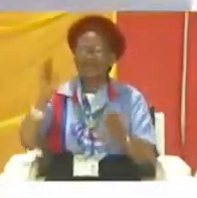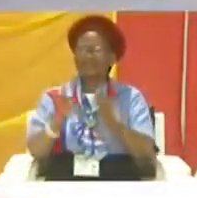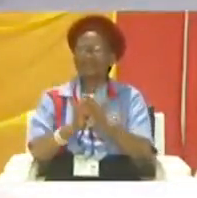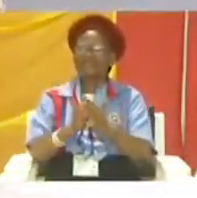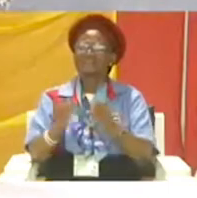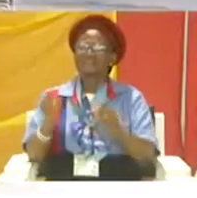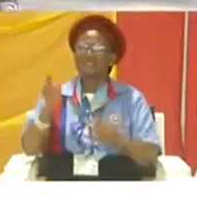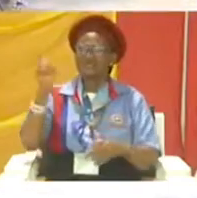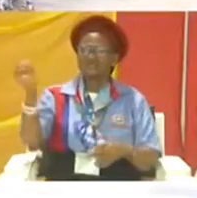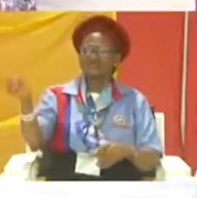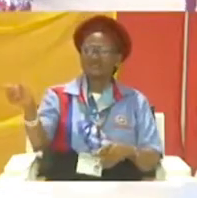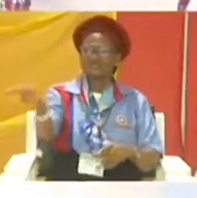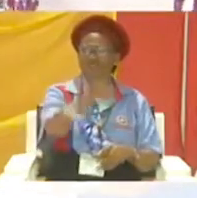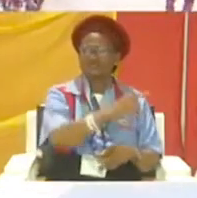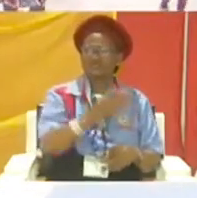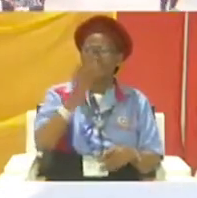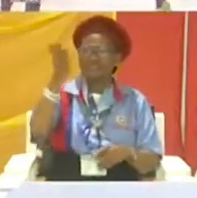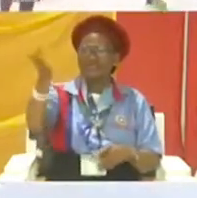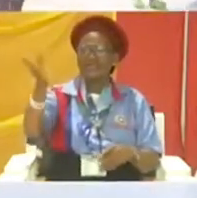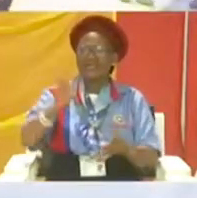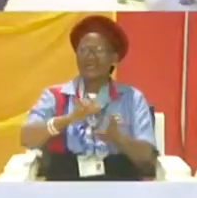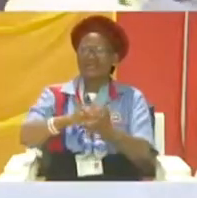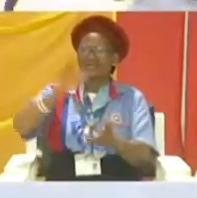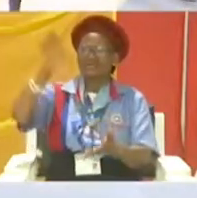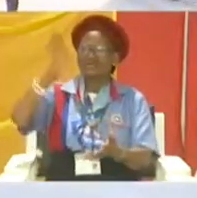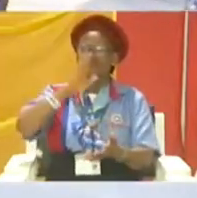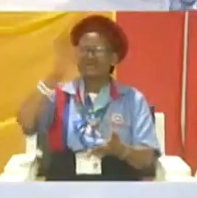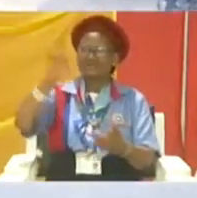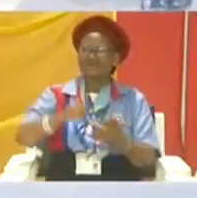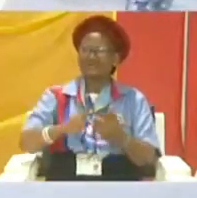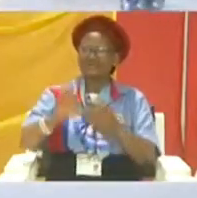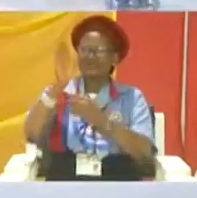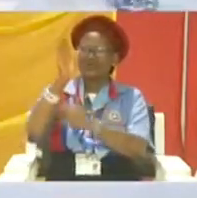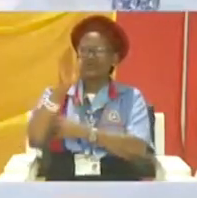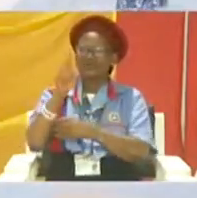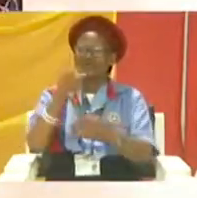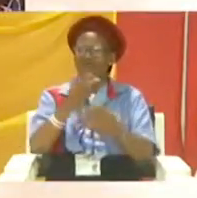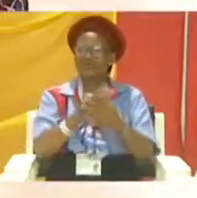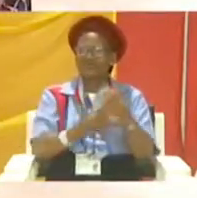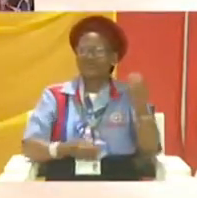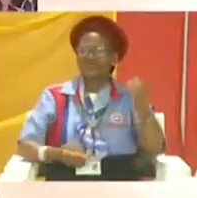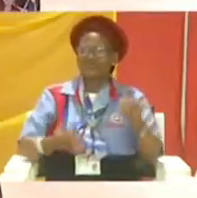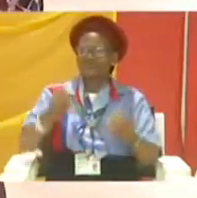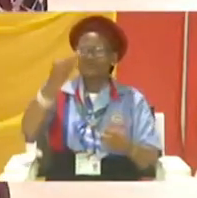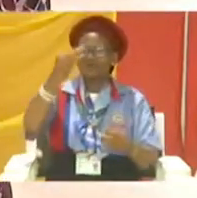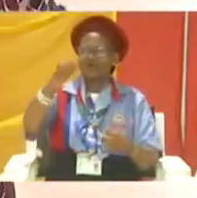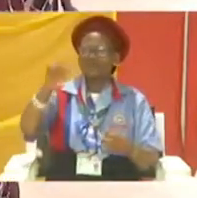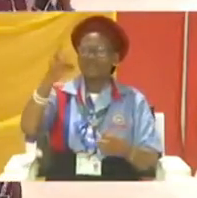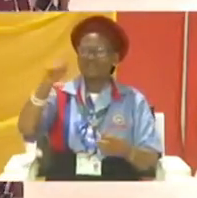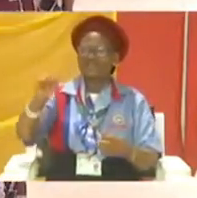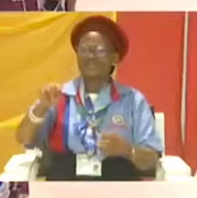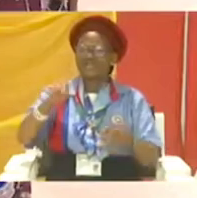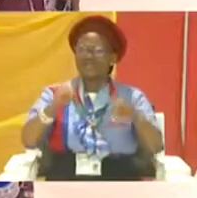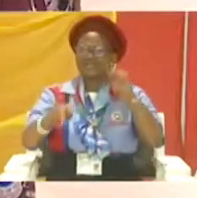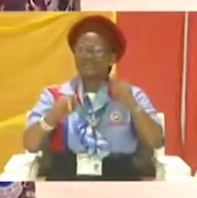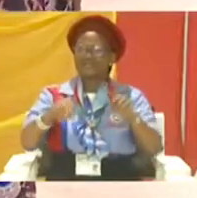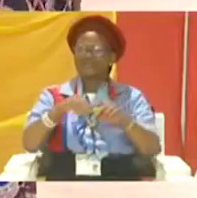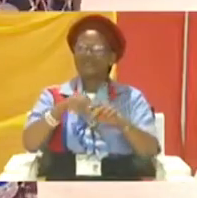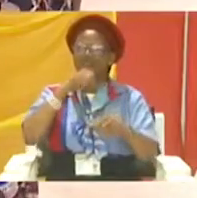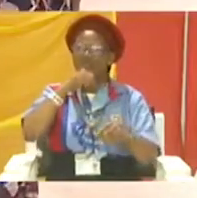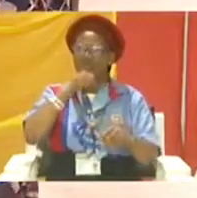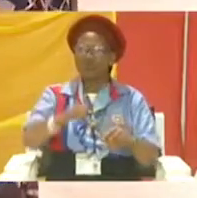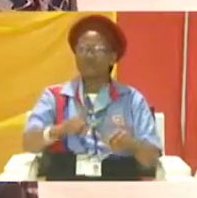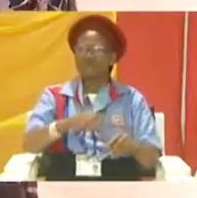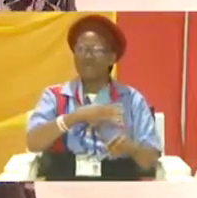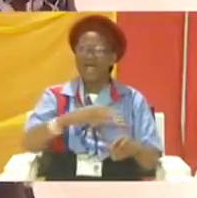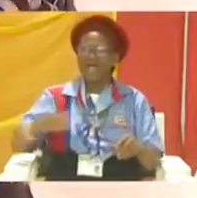there. Glory be to God. Now both of the people in the old and in the